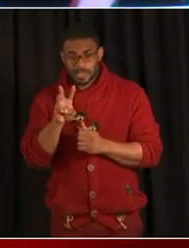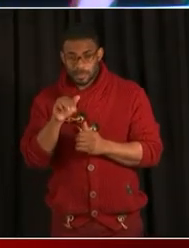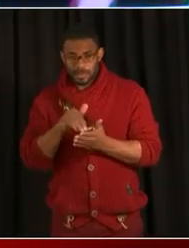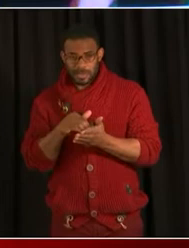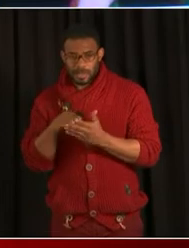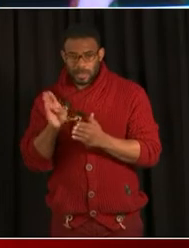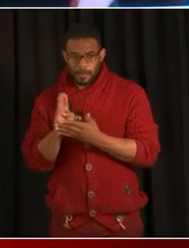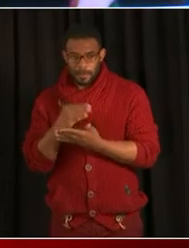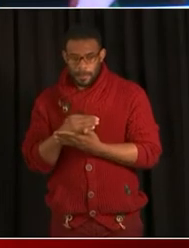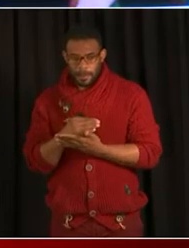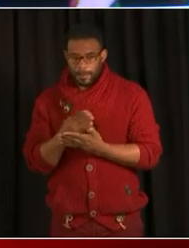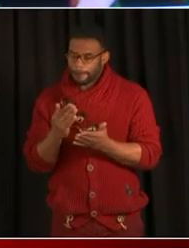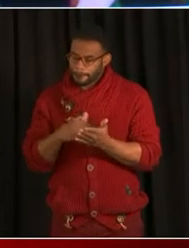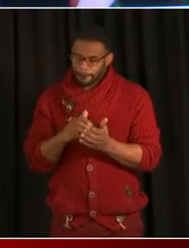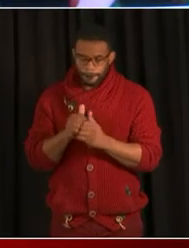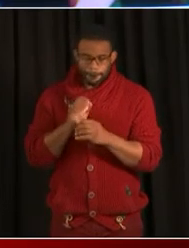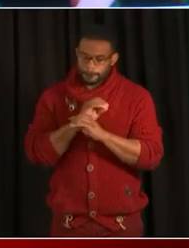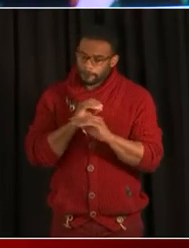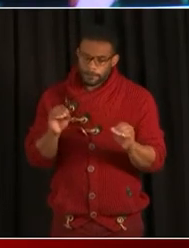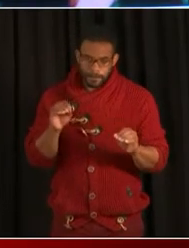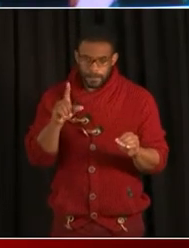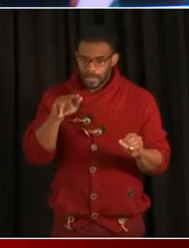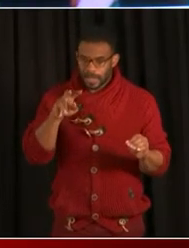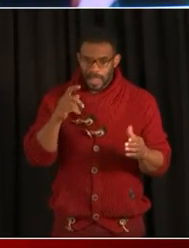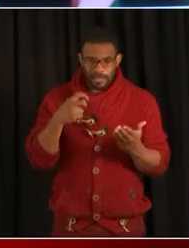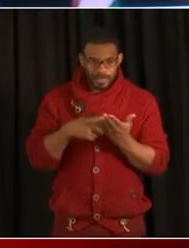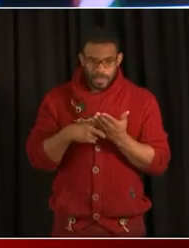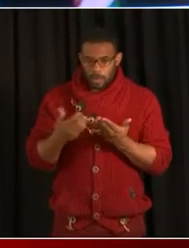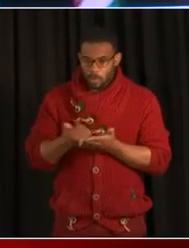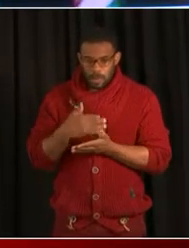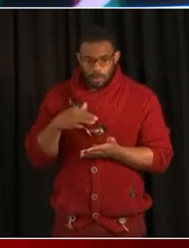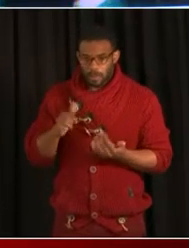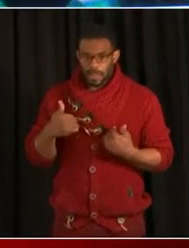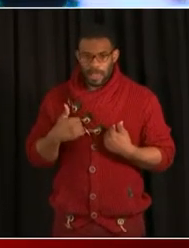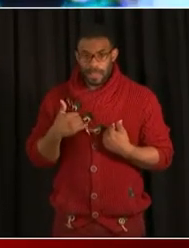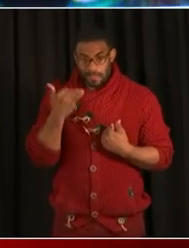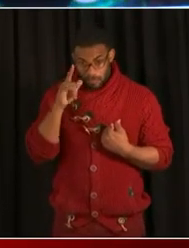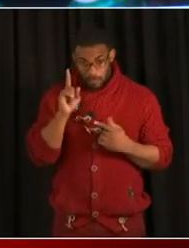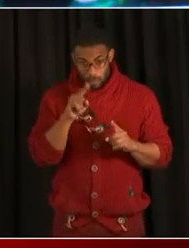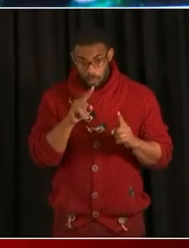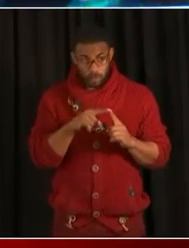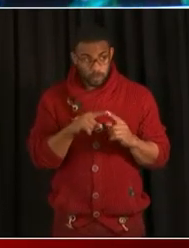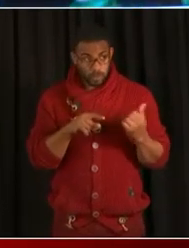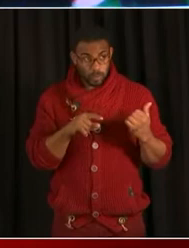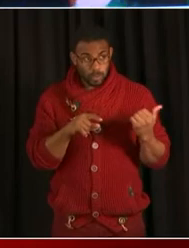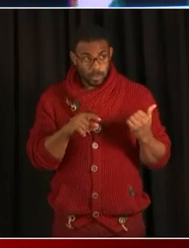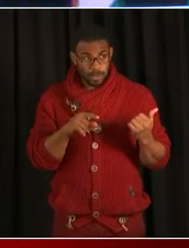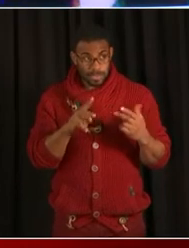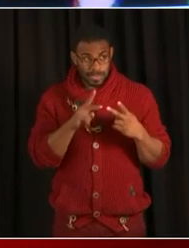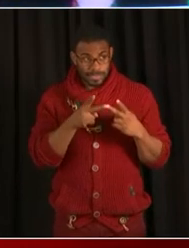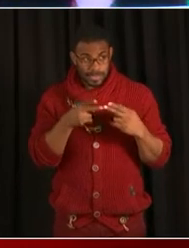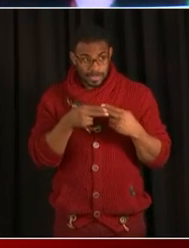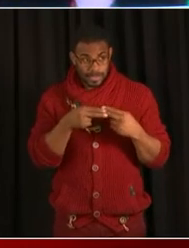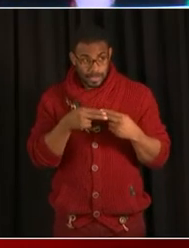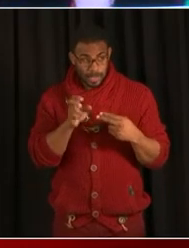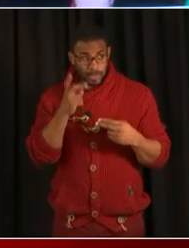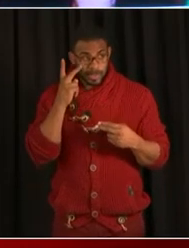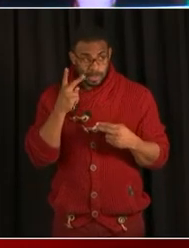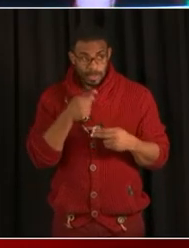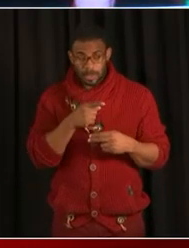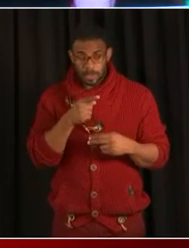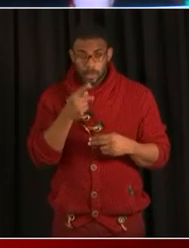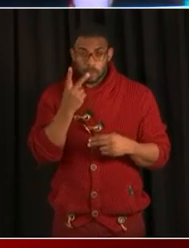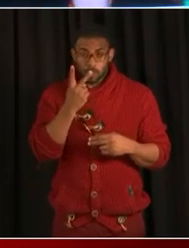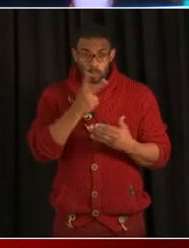million budget. Again, with no live ticket revenue. We have, if you go to the second slide, you'll